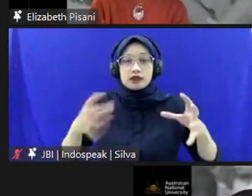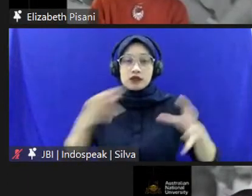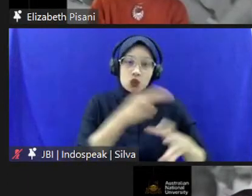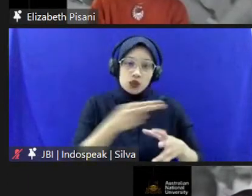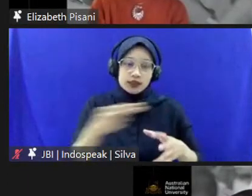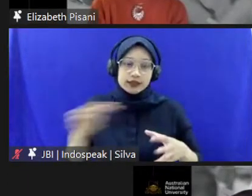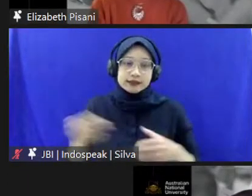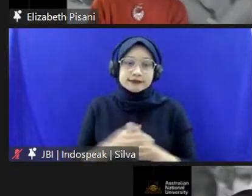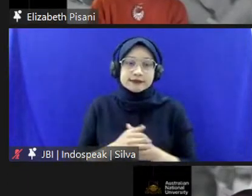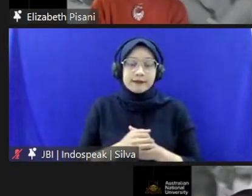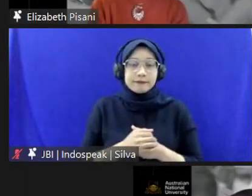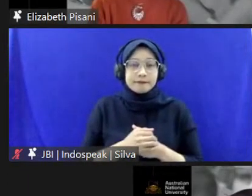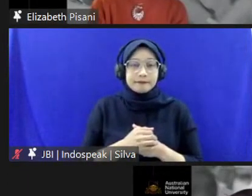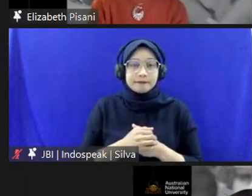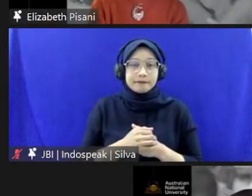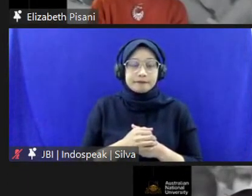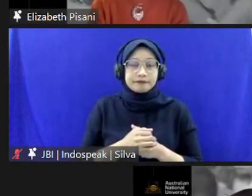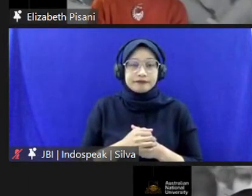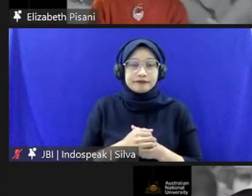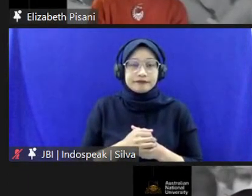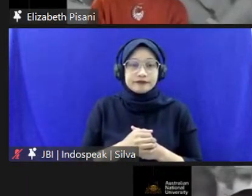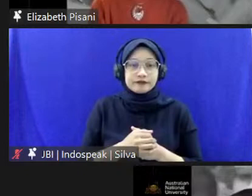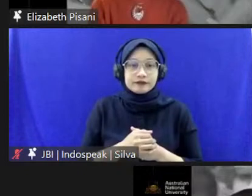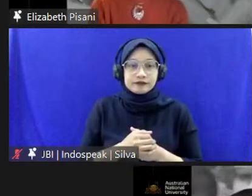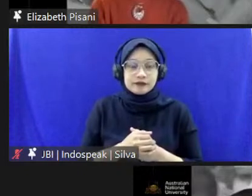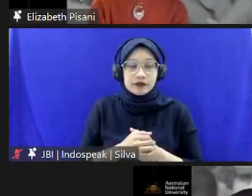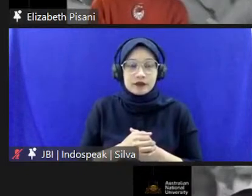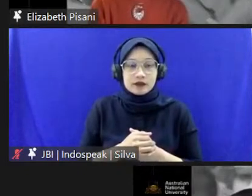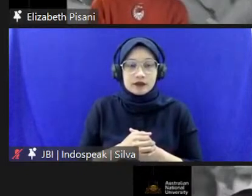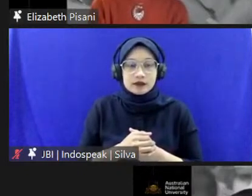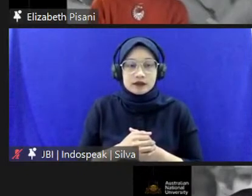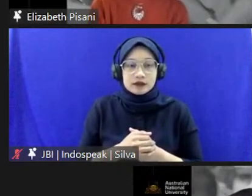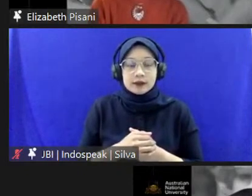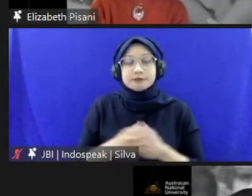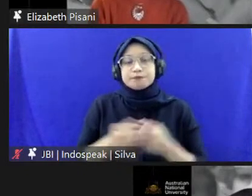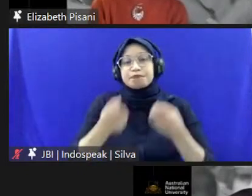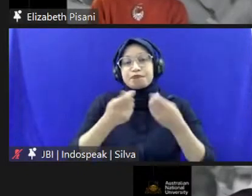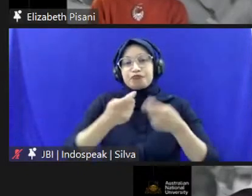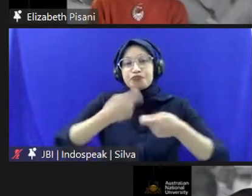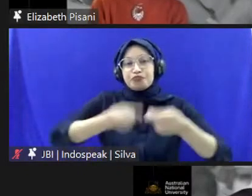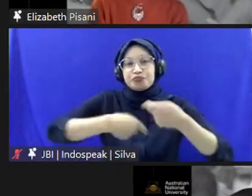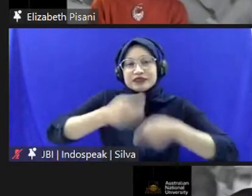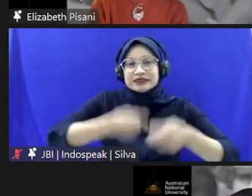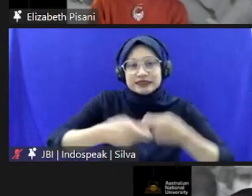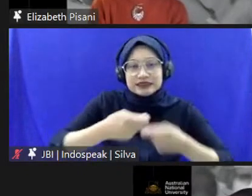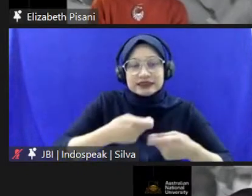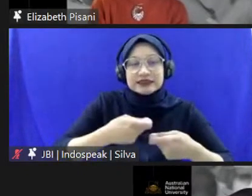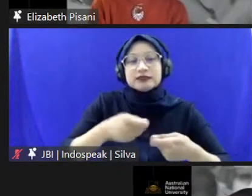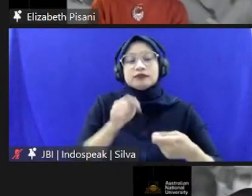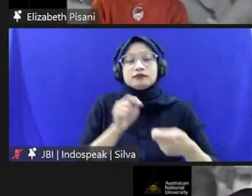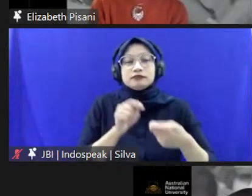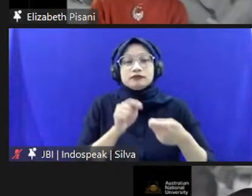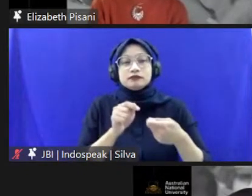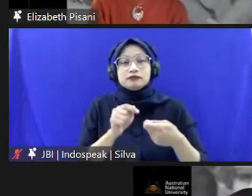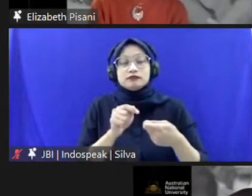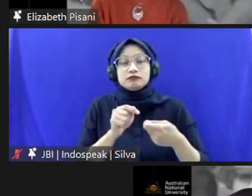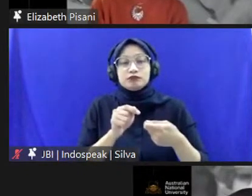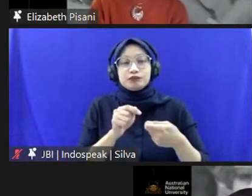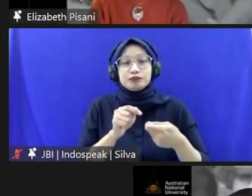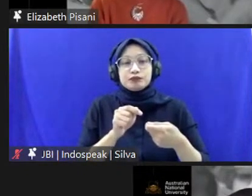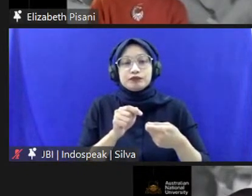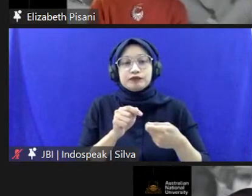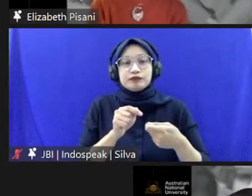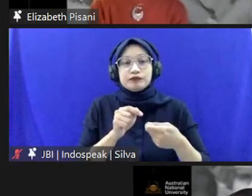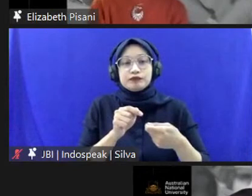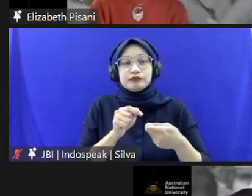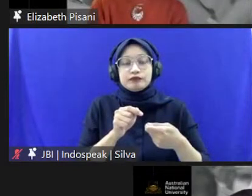Based on their the first interest to do the business is not really